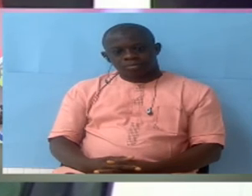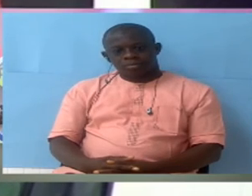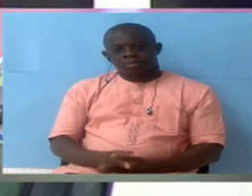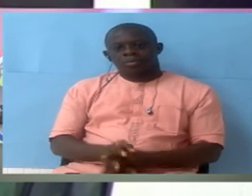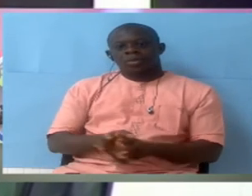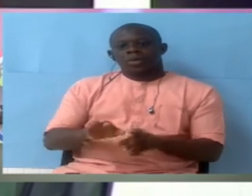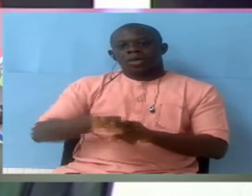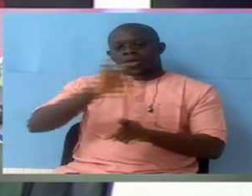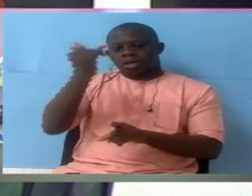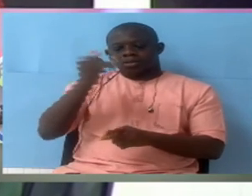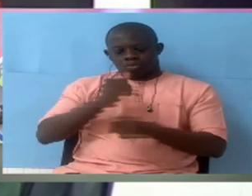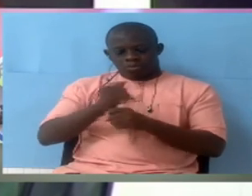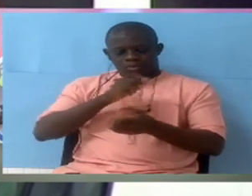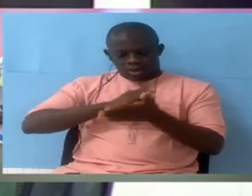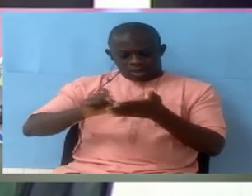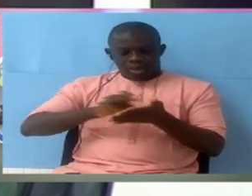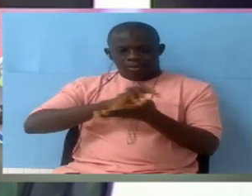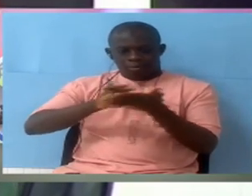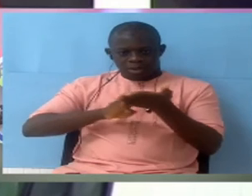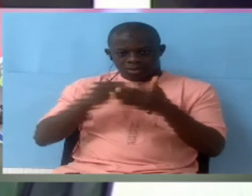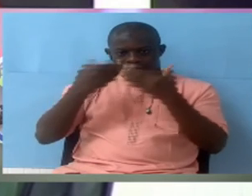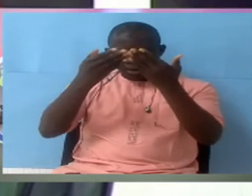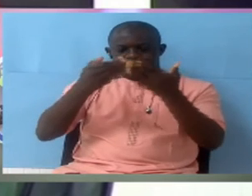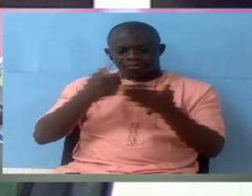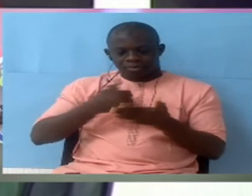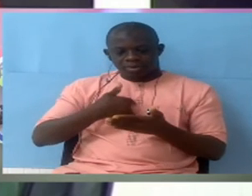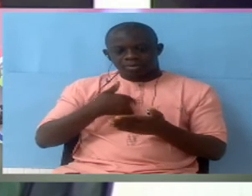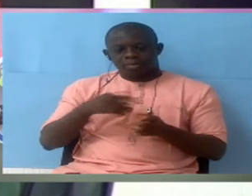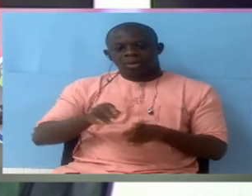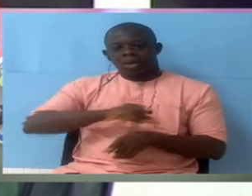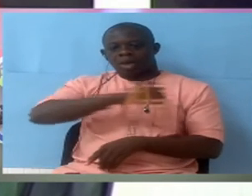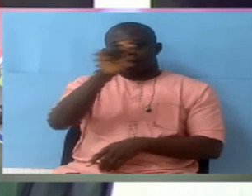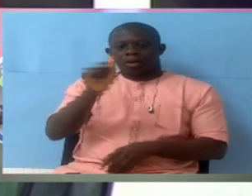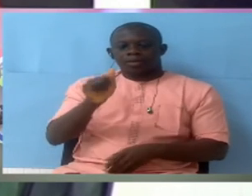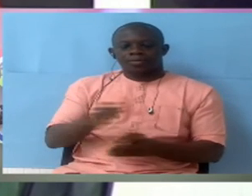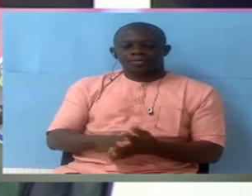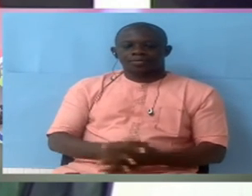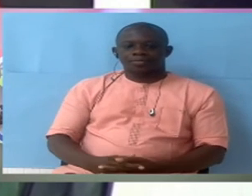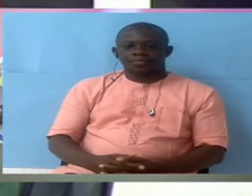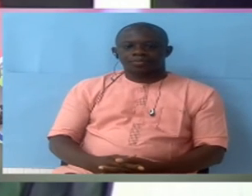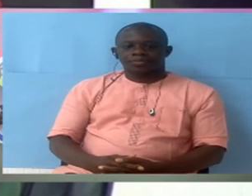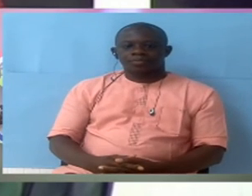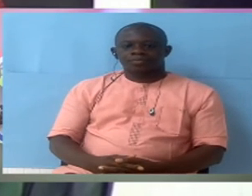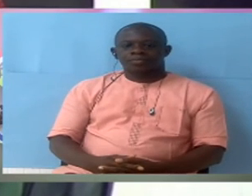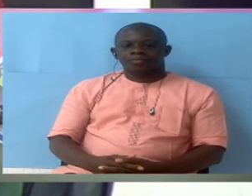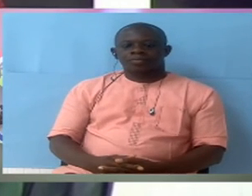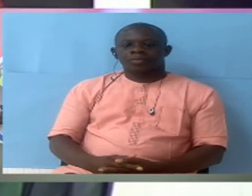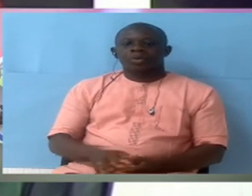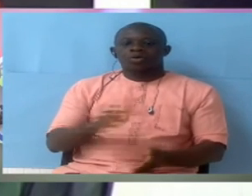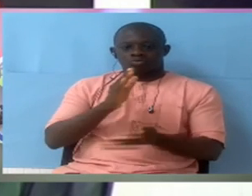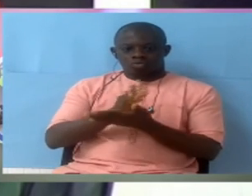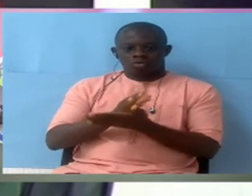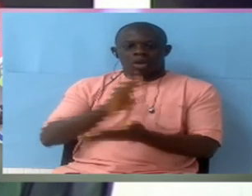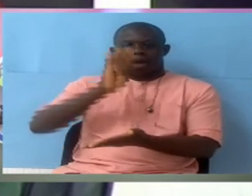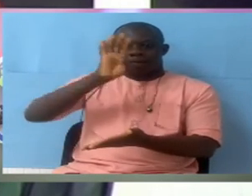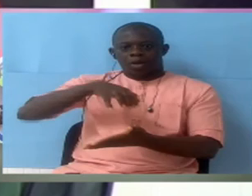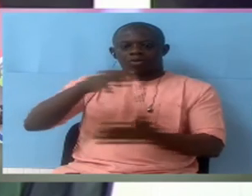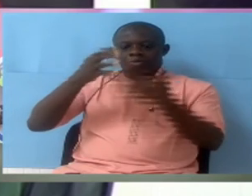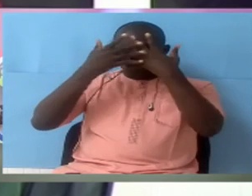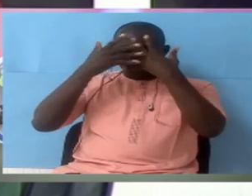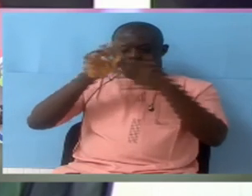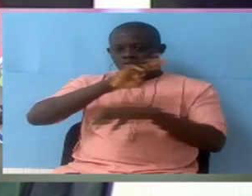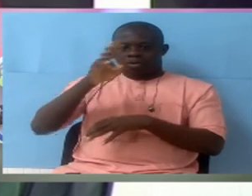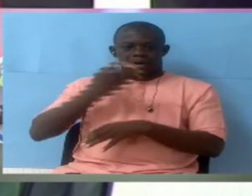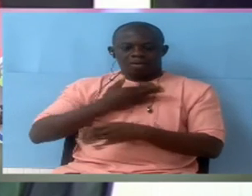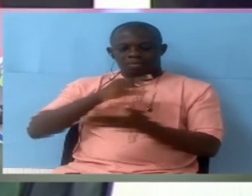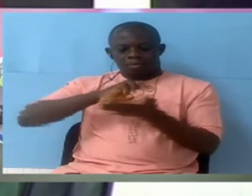prescription. Daf ma bindal garab. And a mile to prison don't have it. The mile to prison, I'm